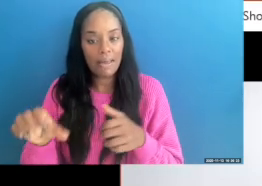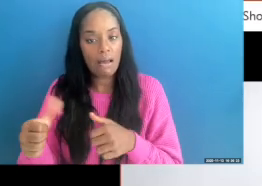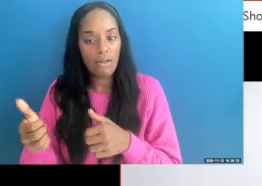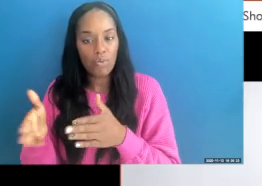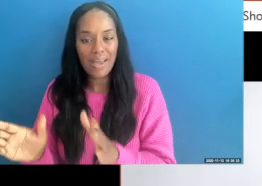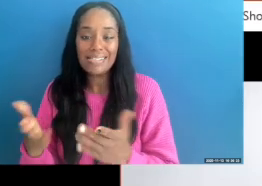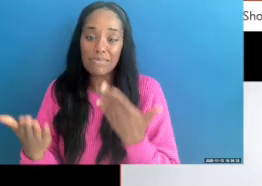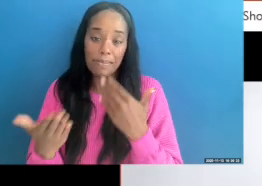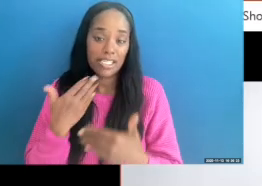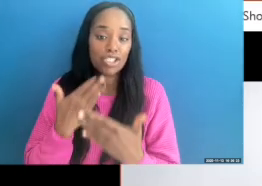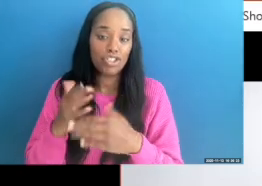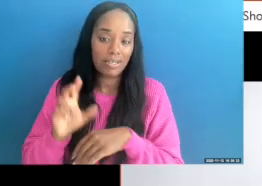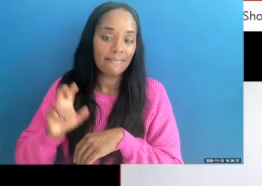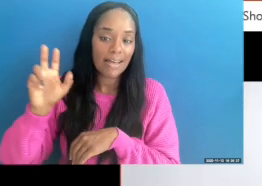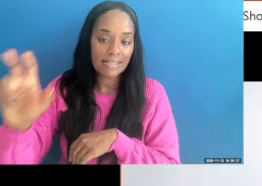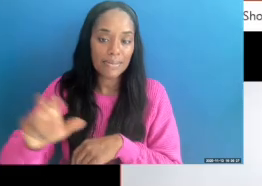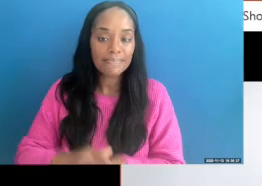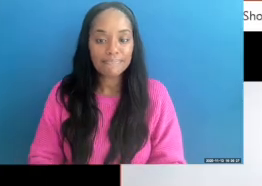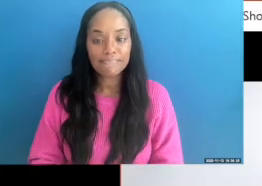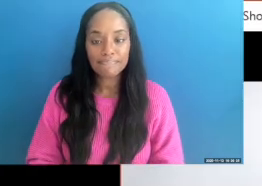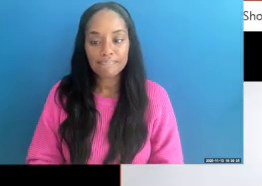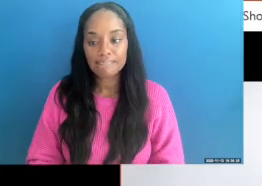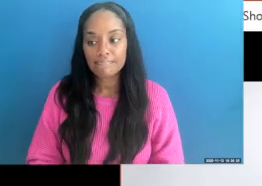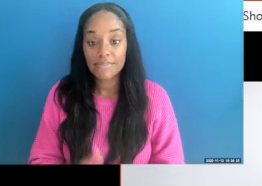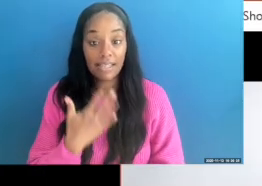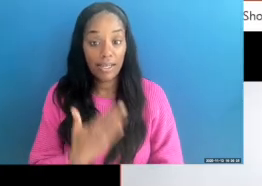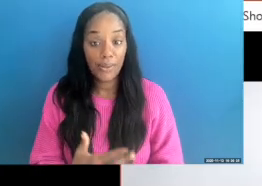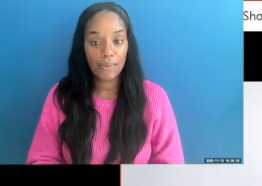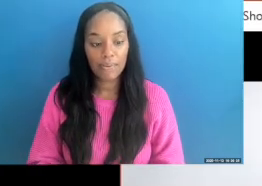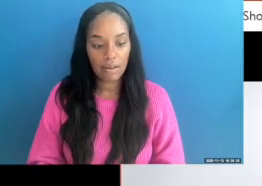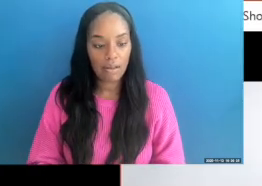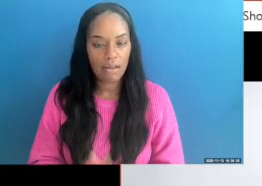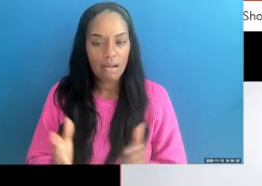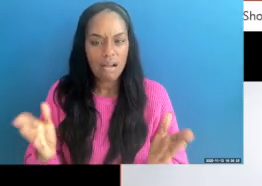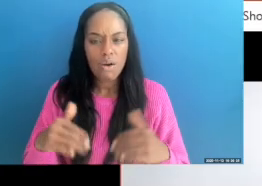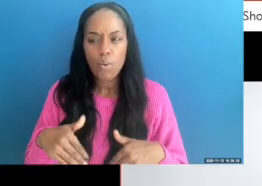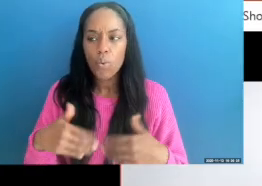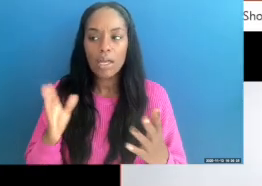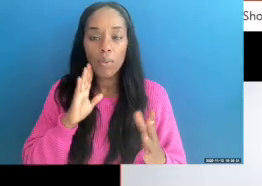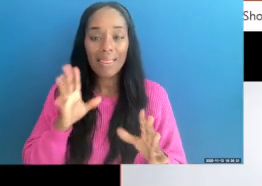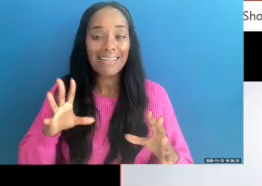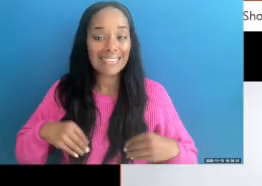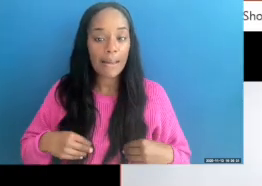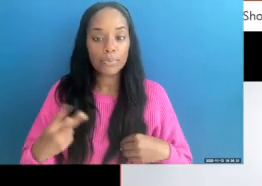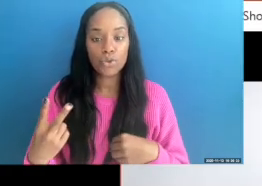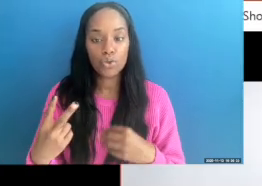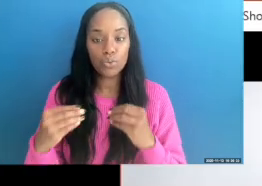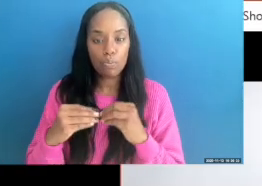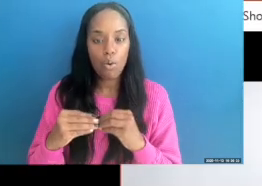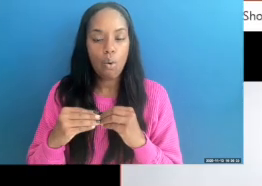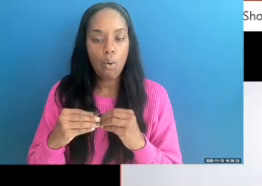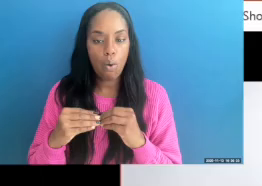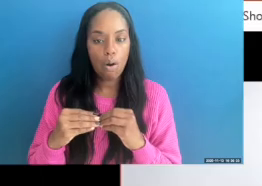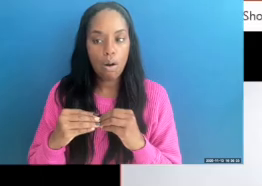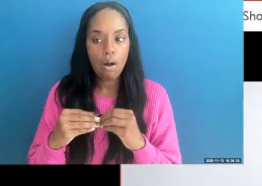other means would be a worthwhile investment. Thank you. Thanks, Guillermo. Okay, we're going to take